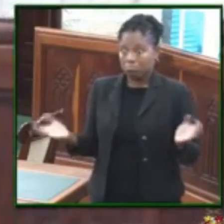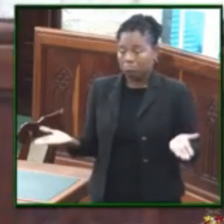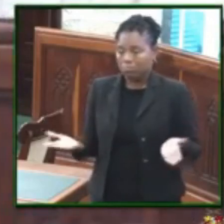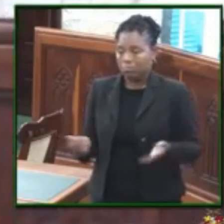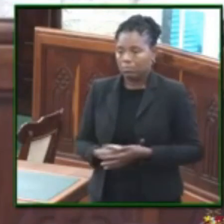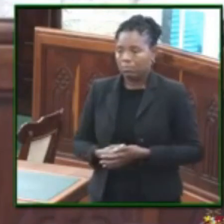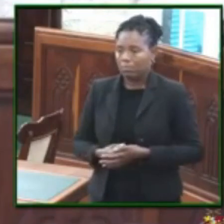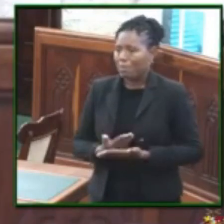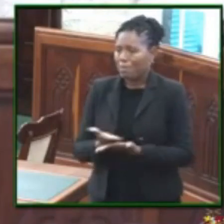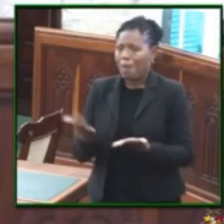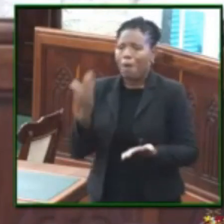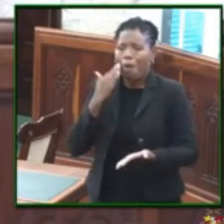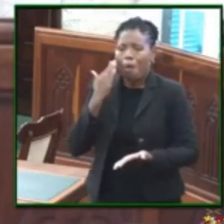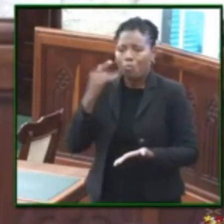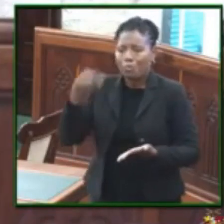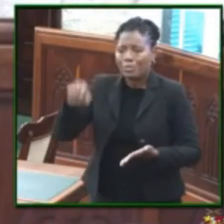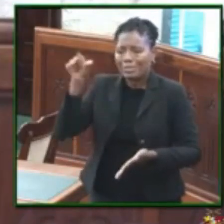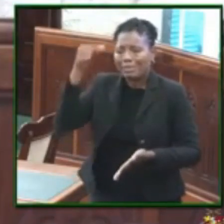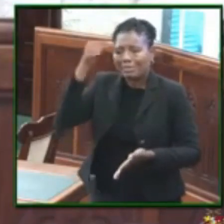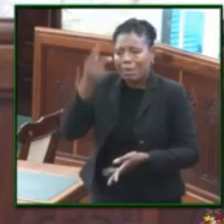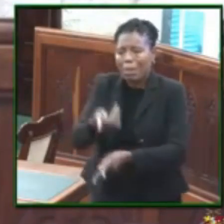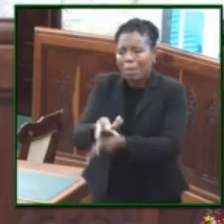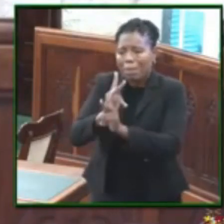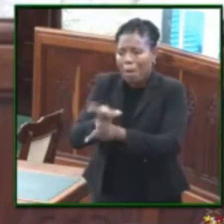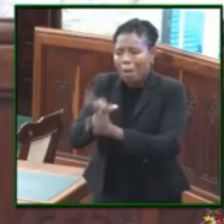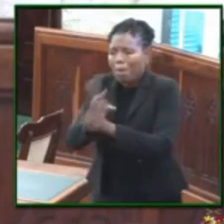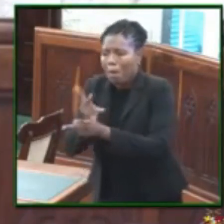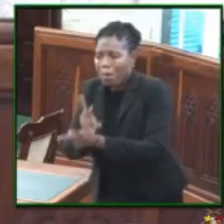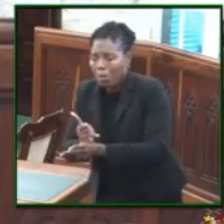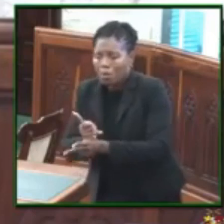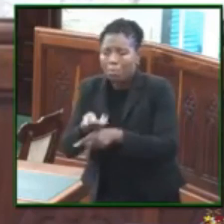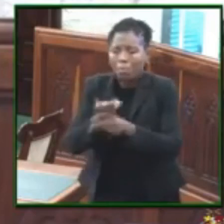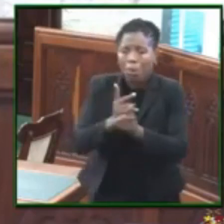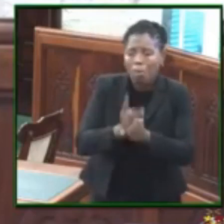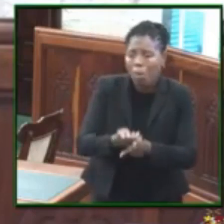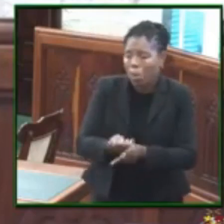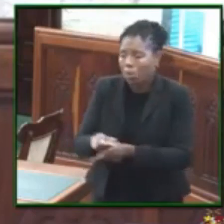but everybody knows that this government is borrowing money to repay loans.